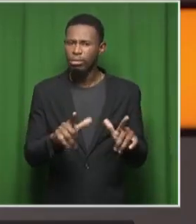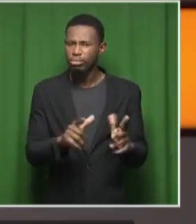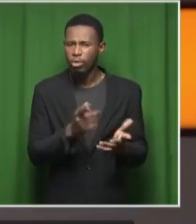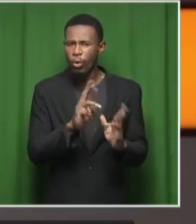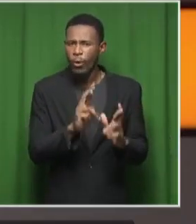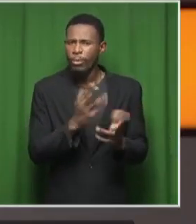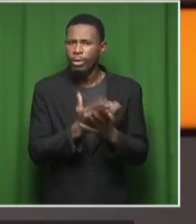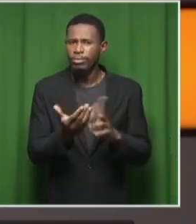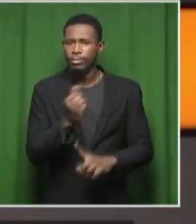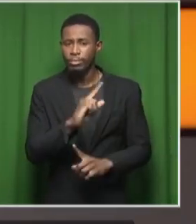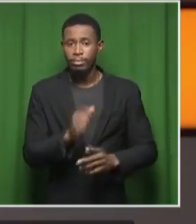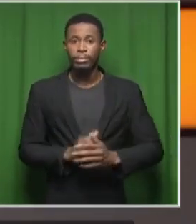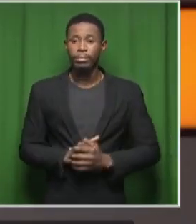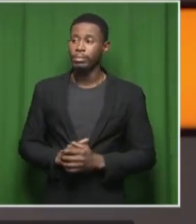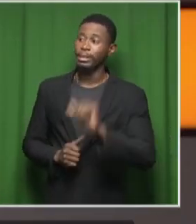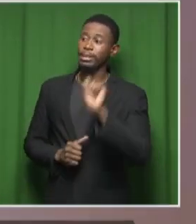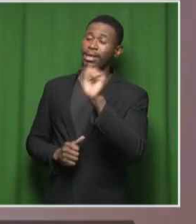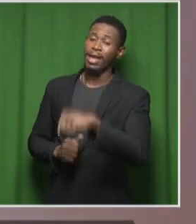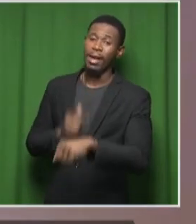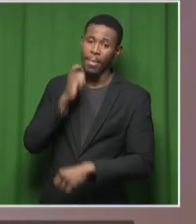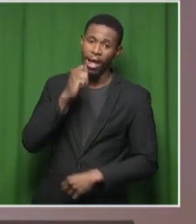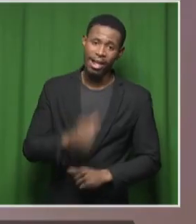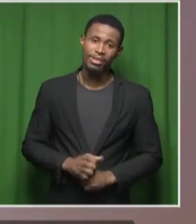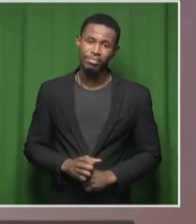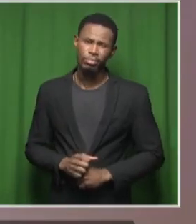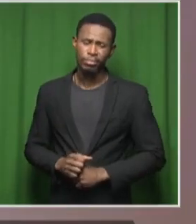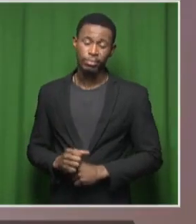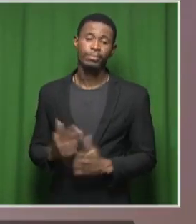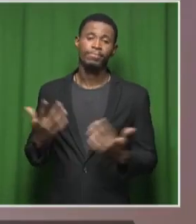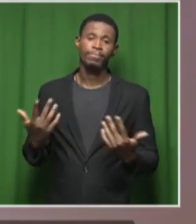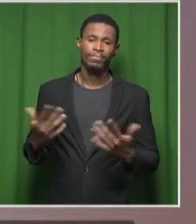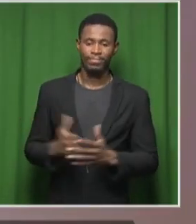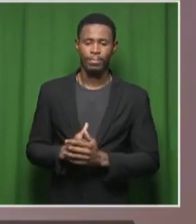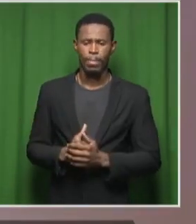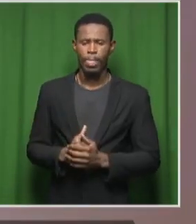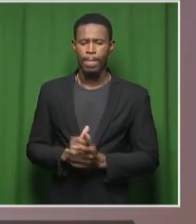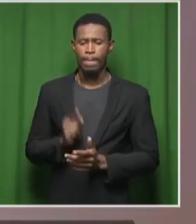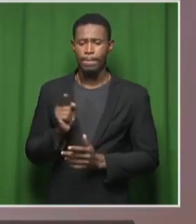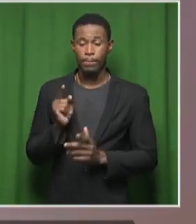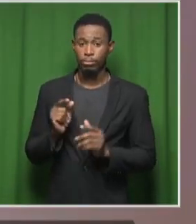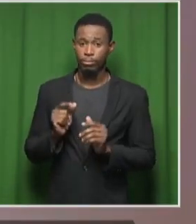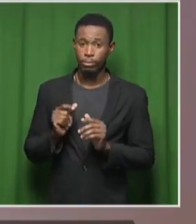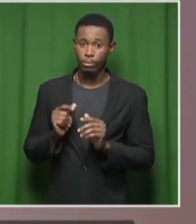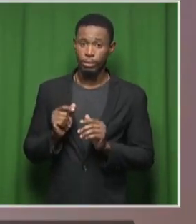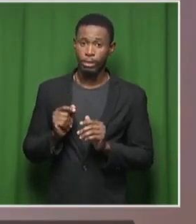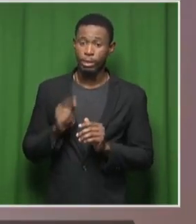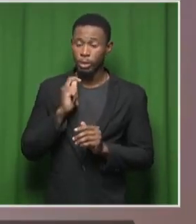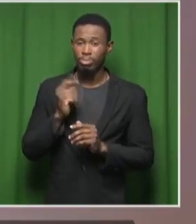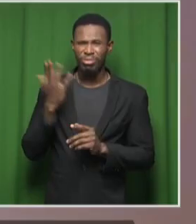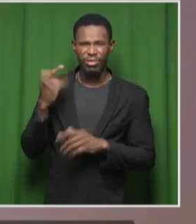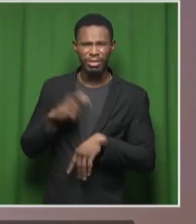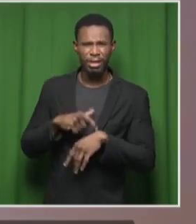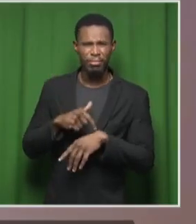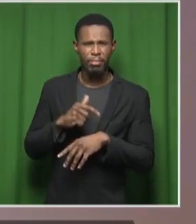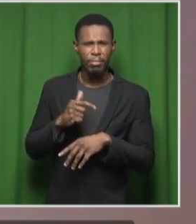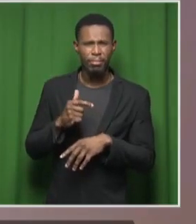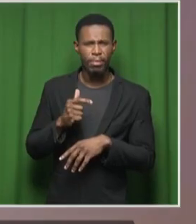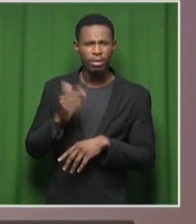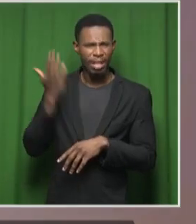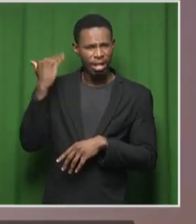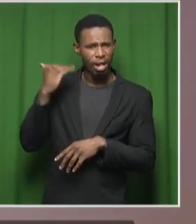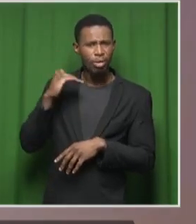cultural identity? Yeah, man. So in terms of the enduring consequences of imperialism of the past